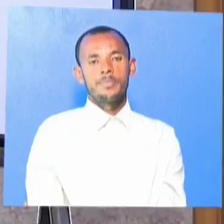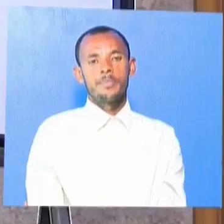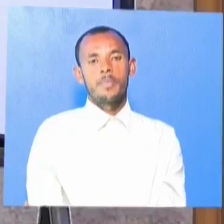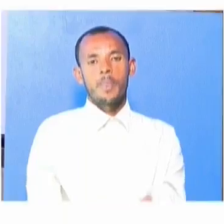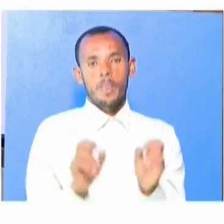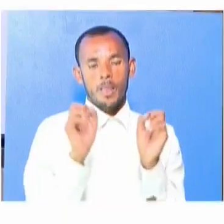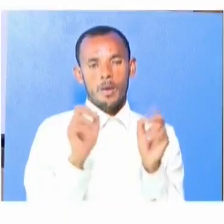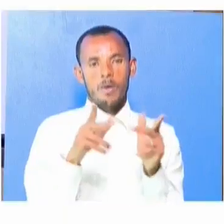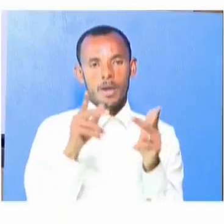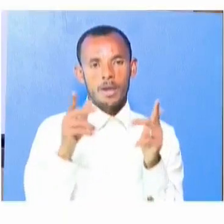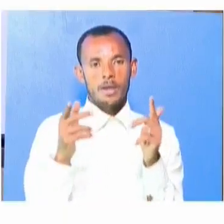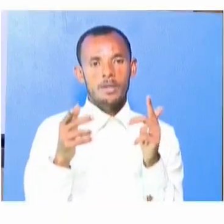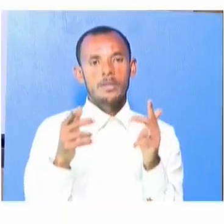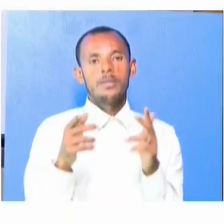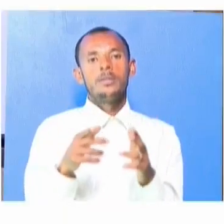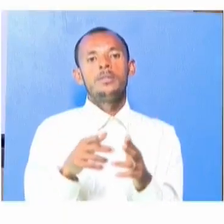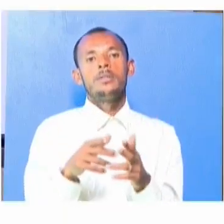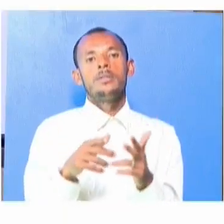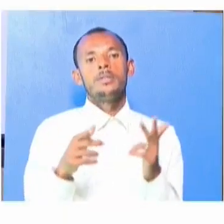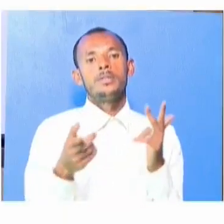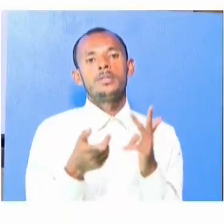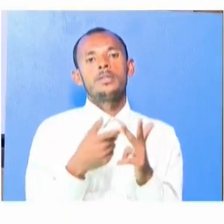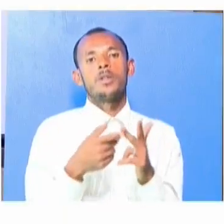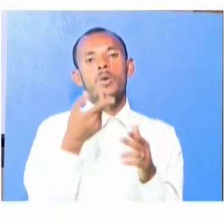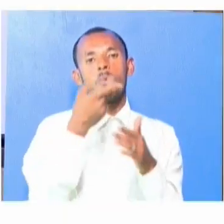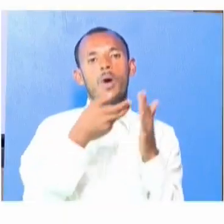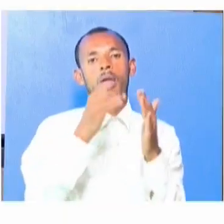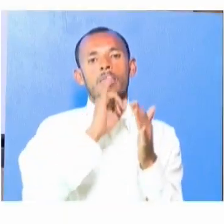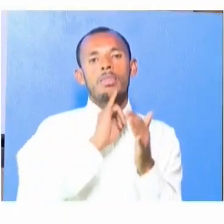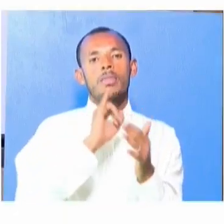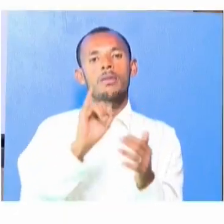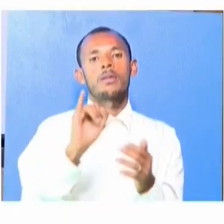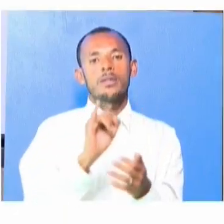Okay, third. What is